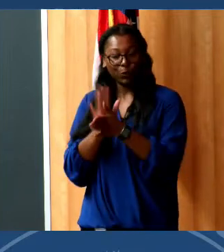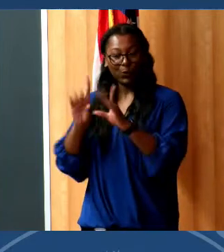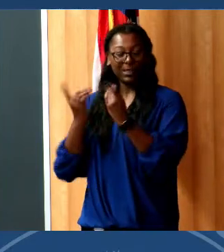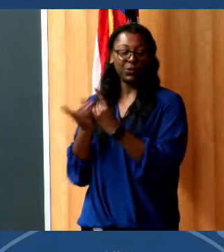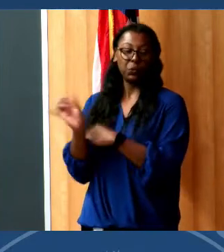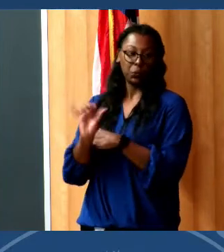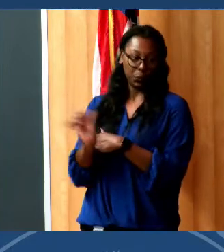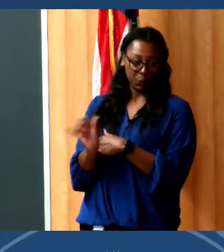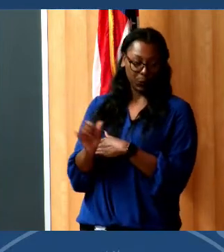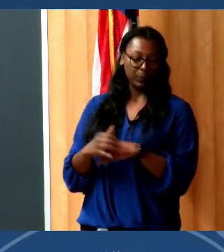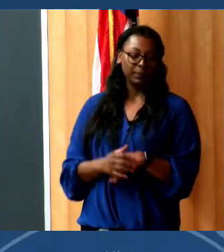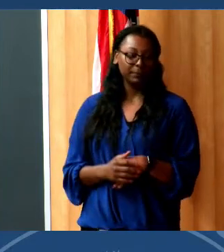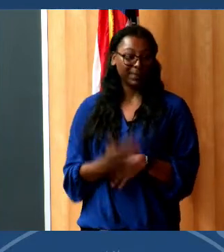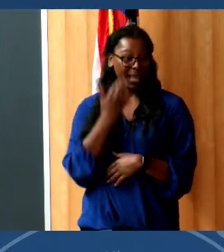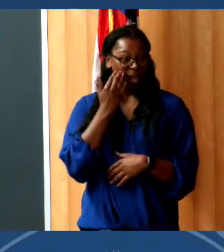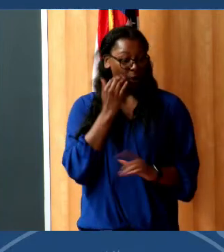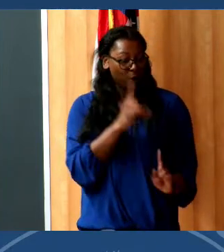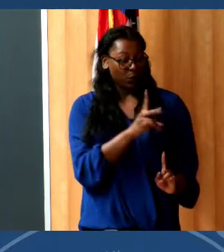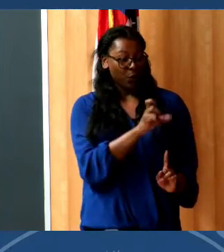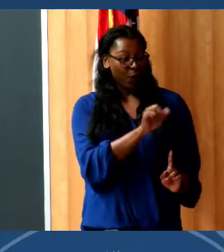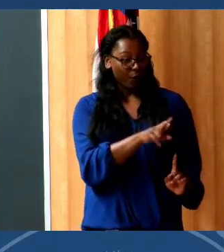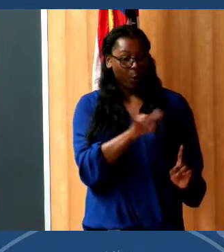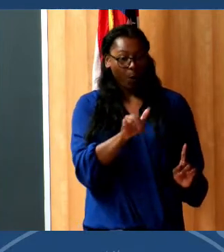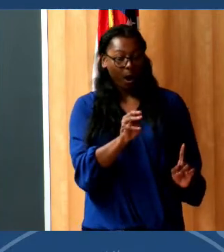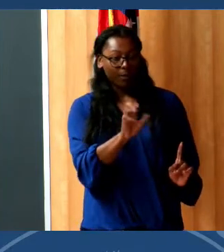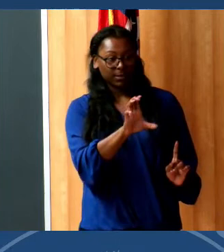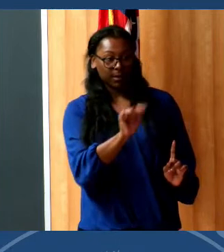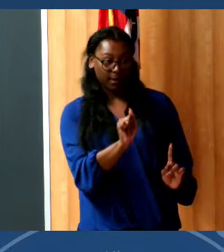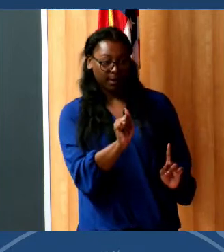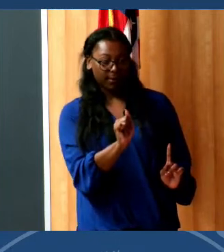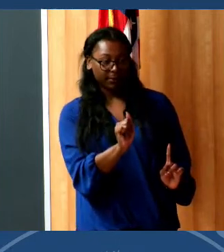themselves. At the Dover YMCA, they both